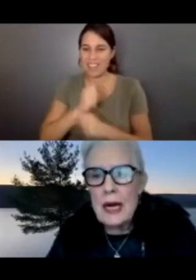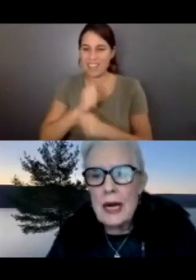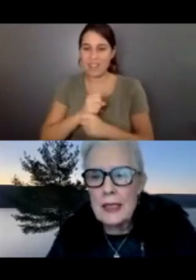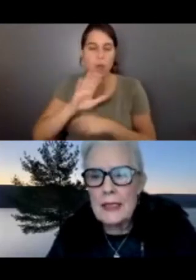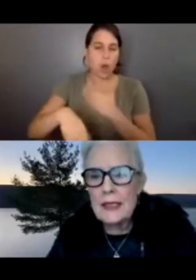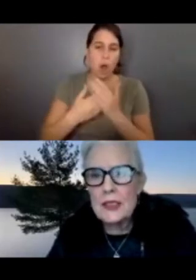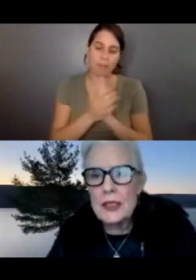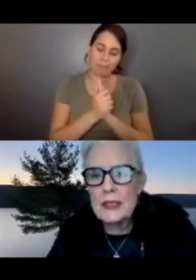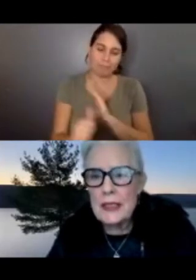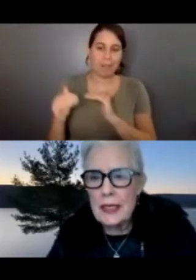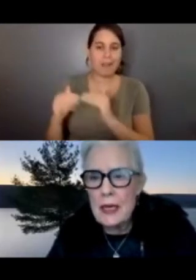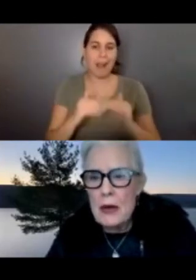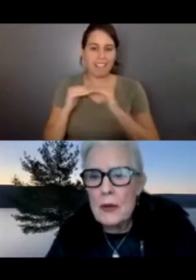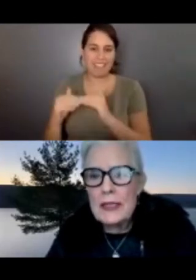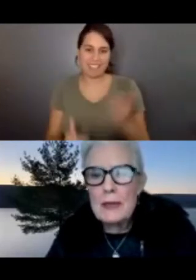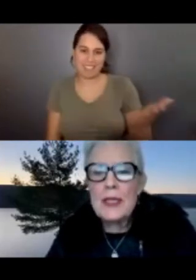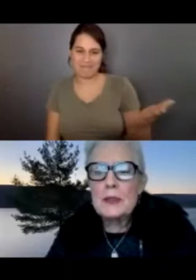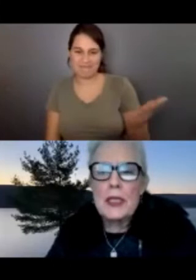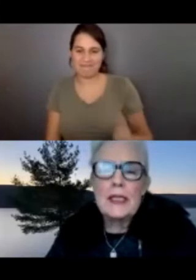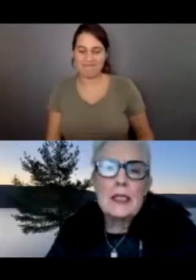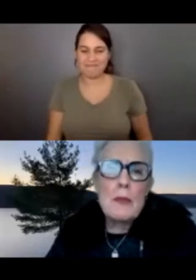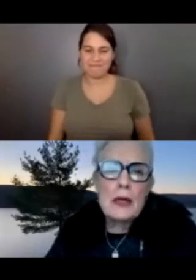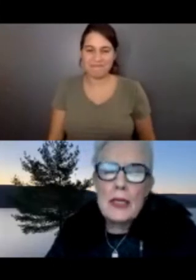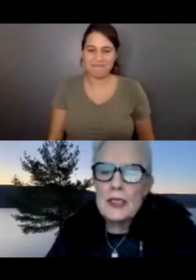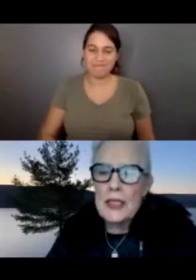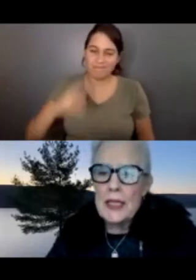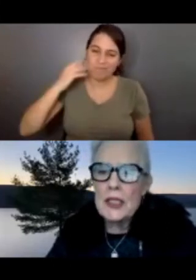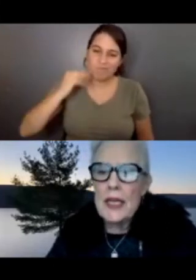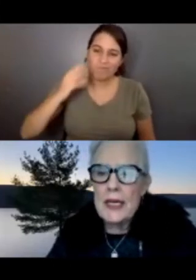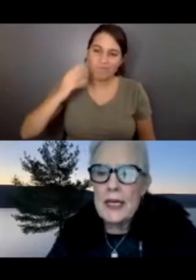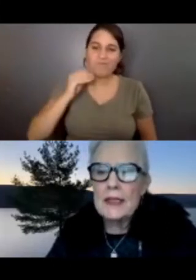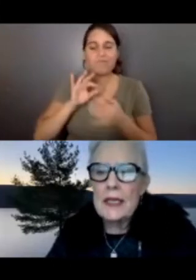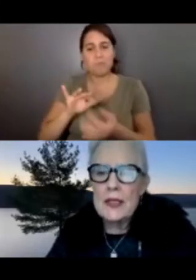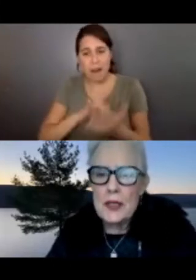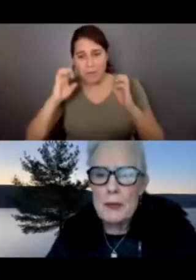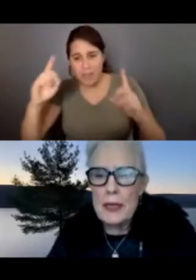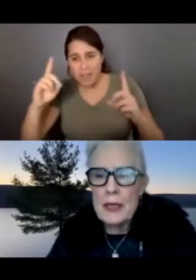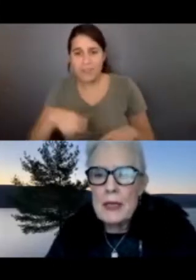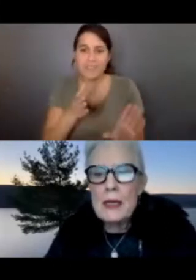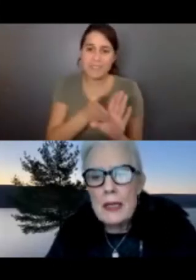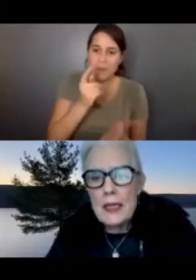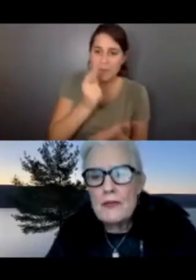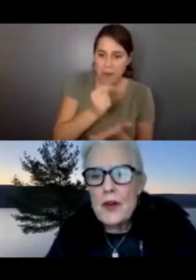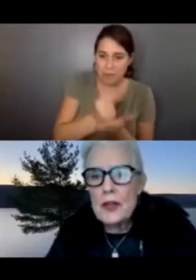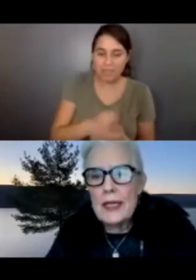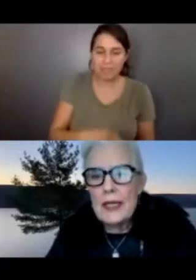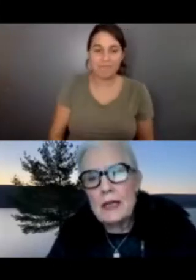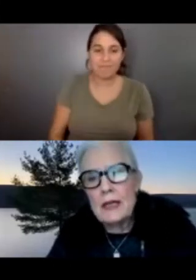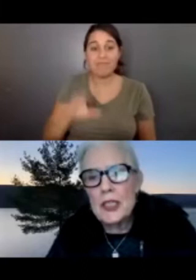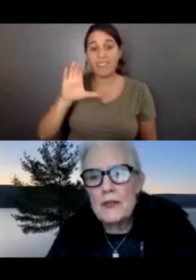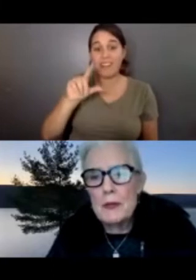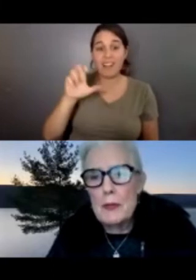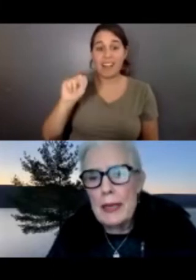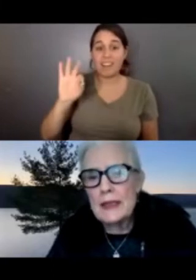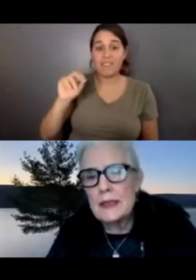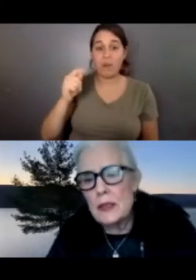talented colleagues, as you can see, with deep experience in medical education and psychotherapy. Colleen Fogarty, now chair of